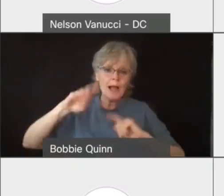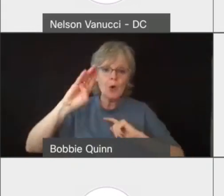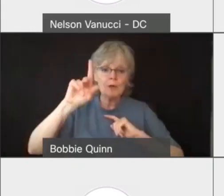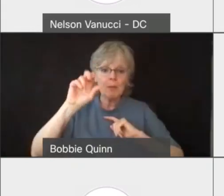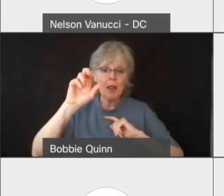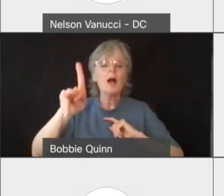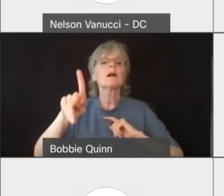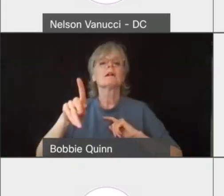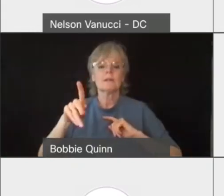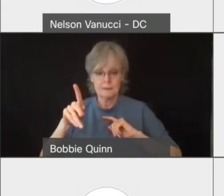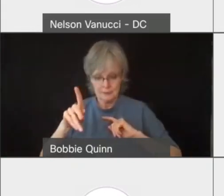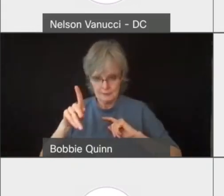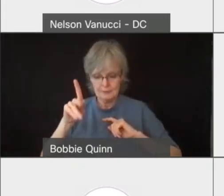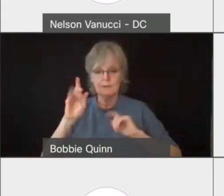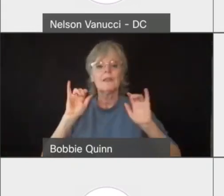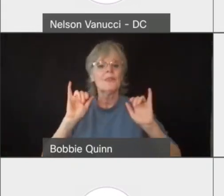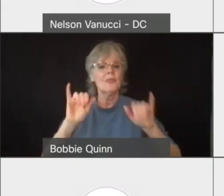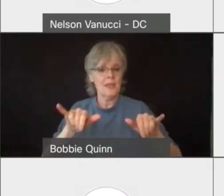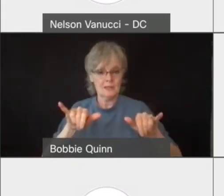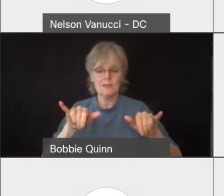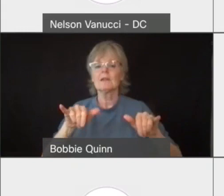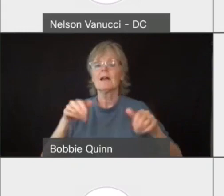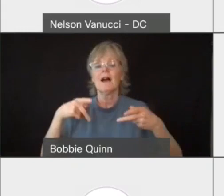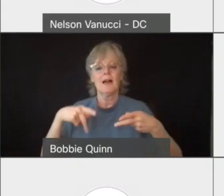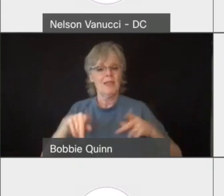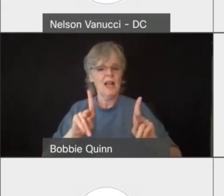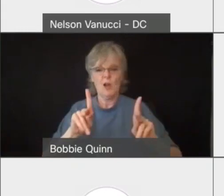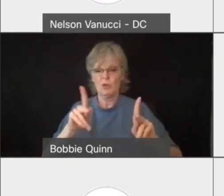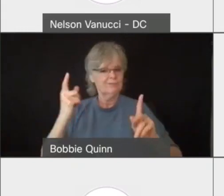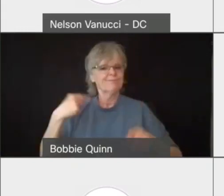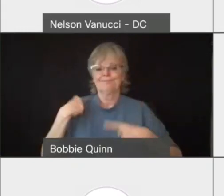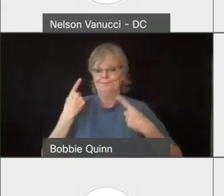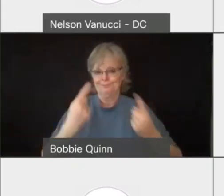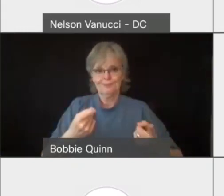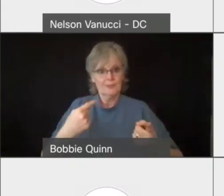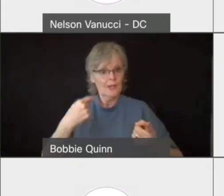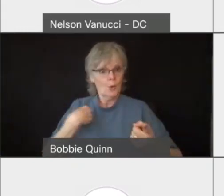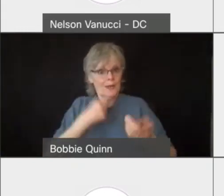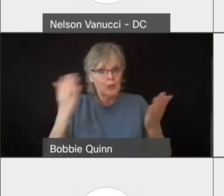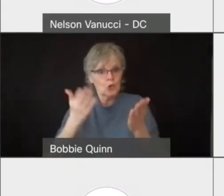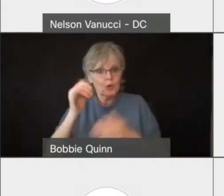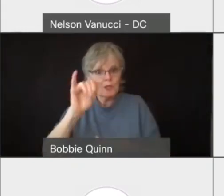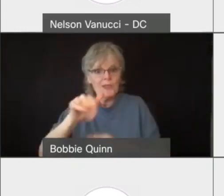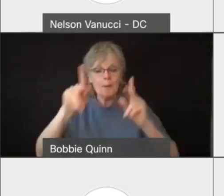things have been and are not only allowed, but encouraged. People need sunshine